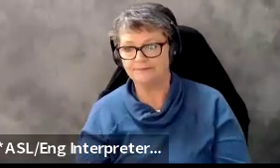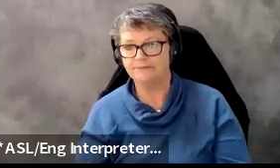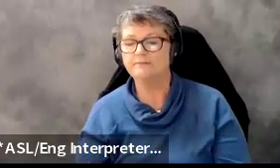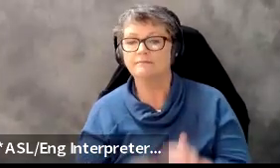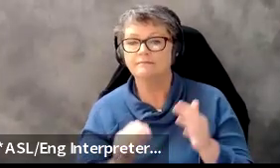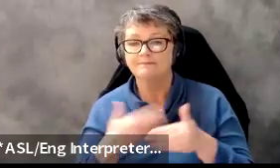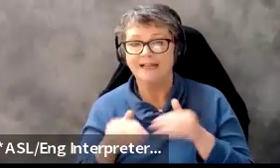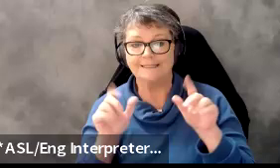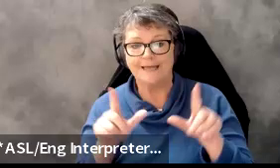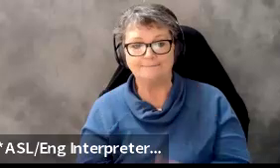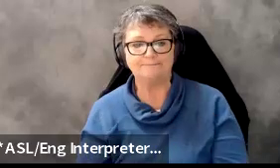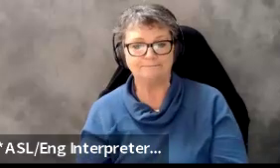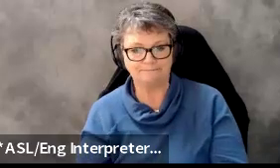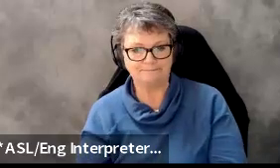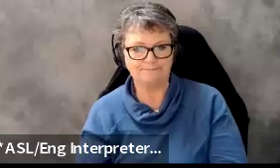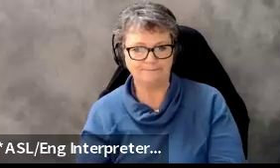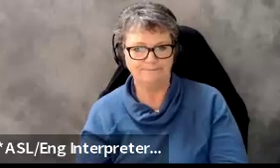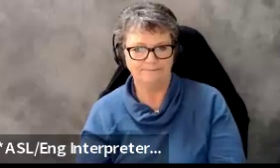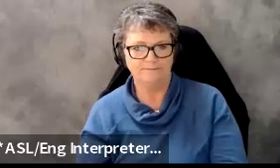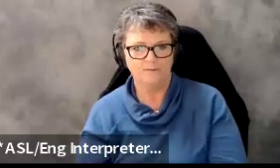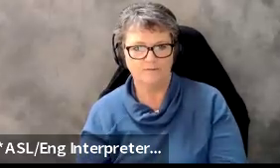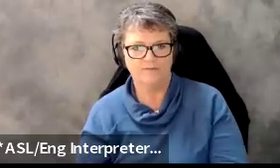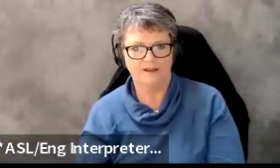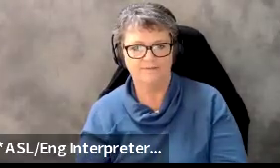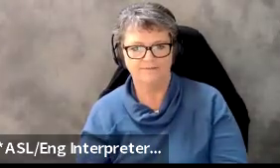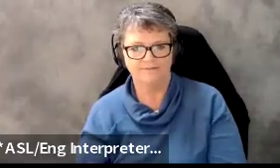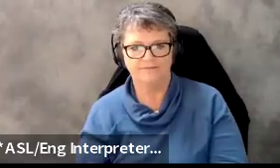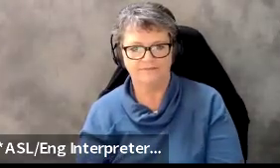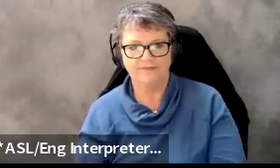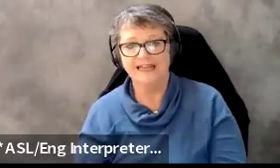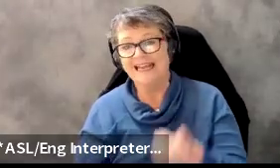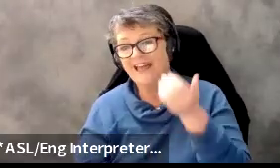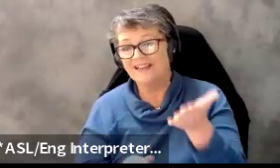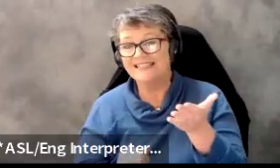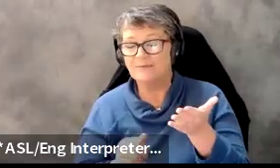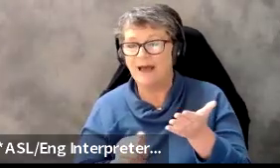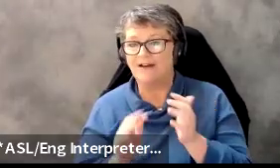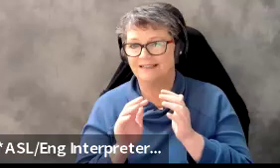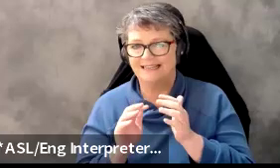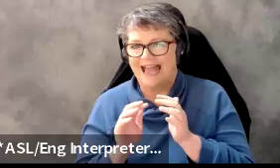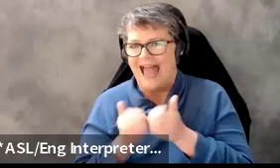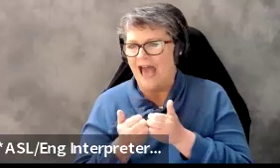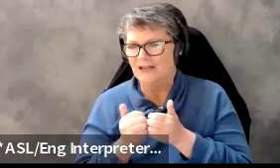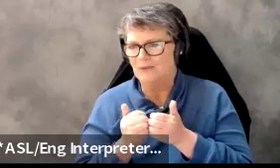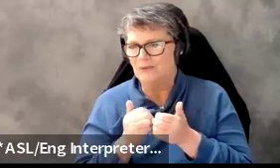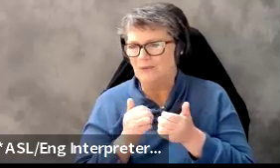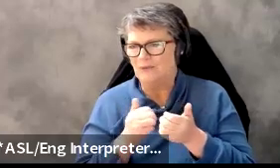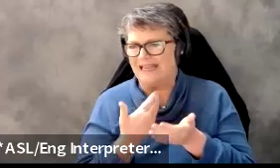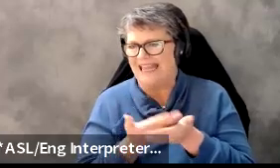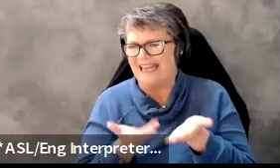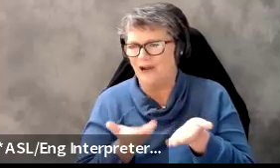advance the slide, please, Shannon. Thanks. So this is a little bit about just how we got here.